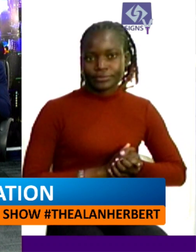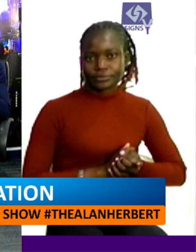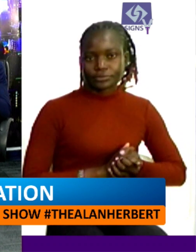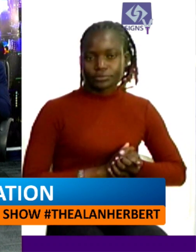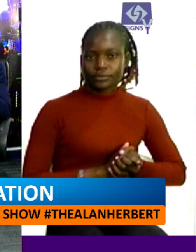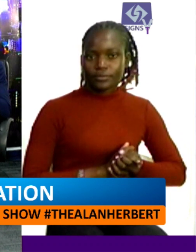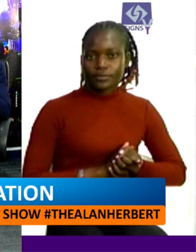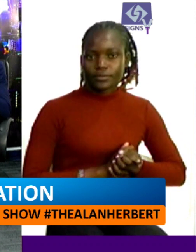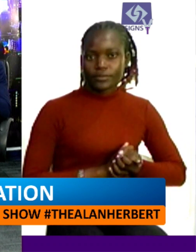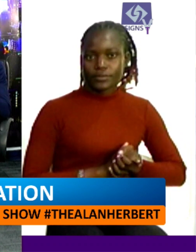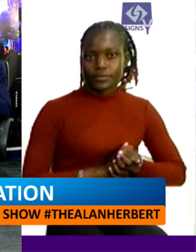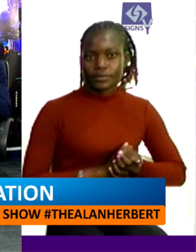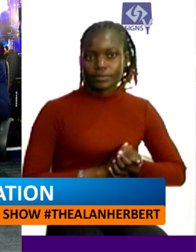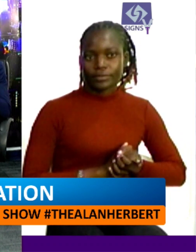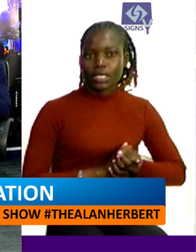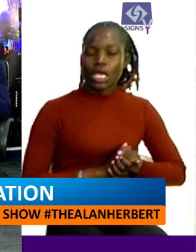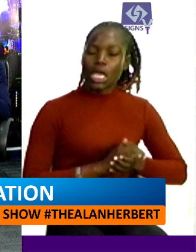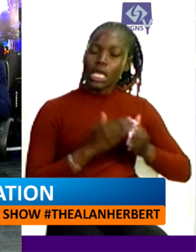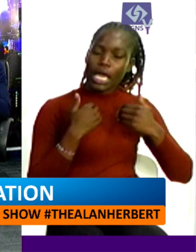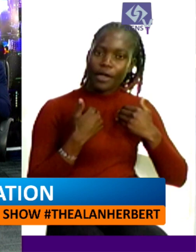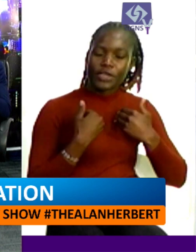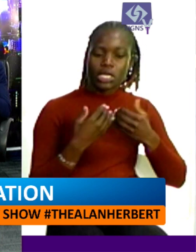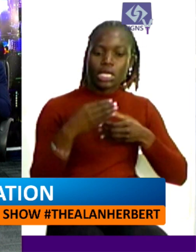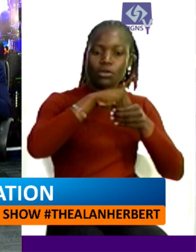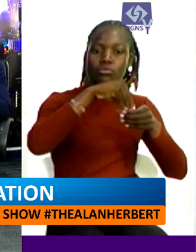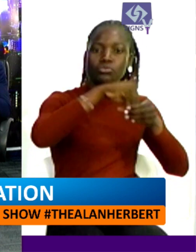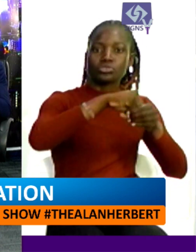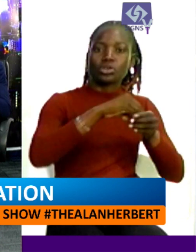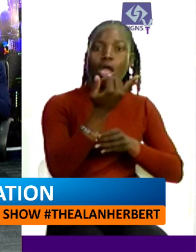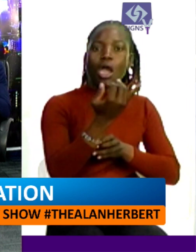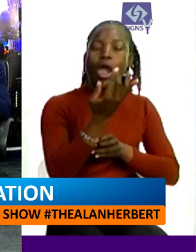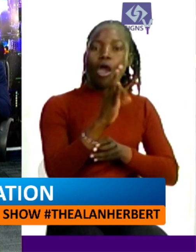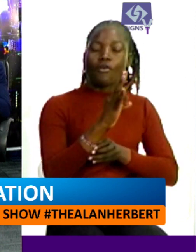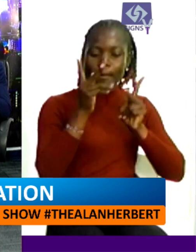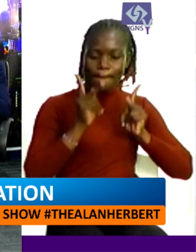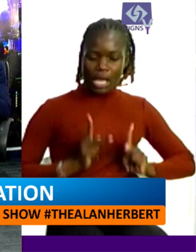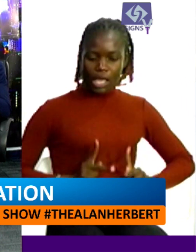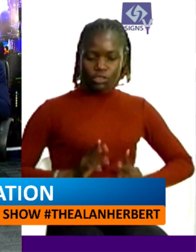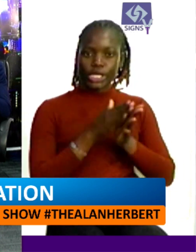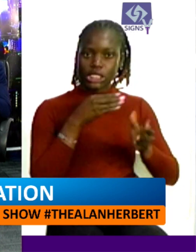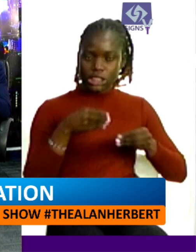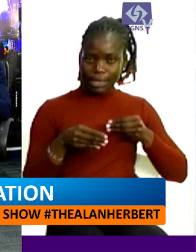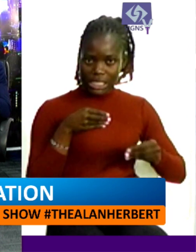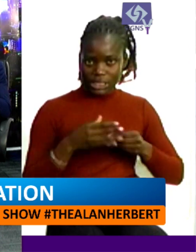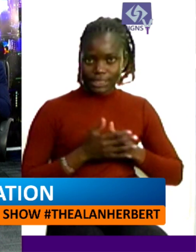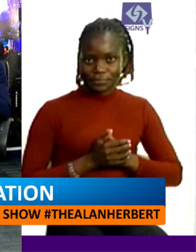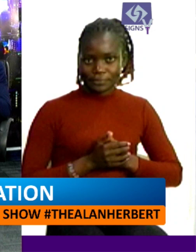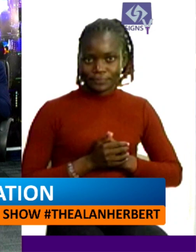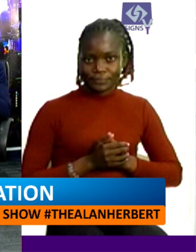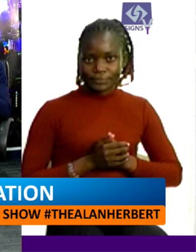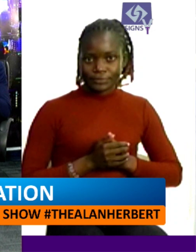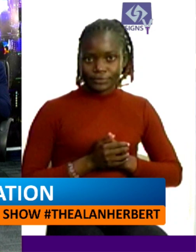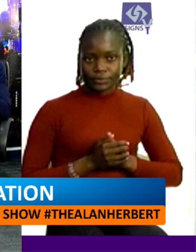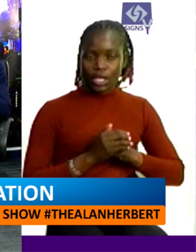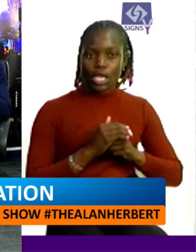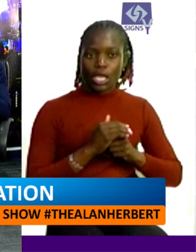deepening the inclusion of persons with disabilities in